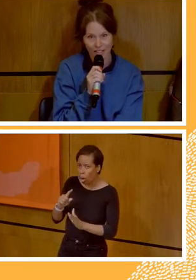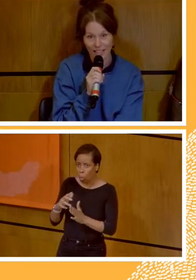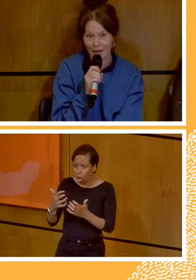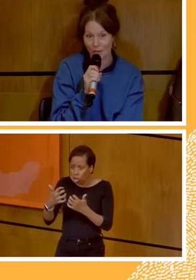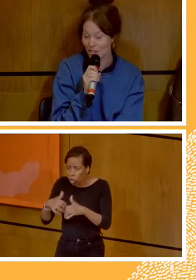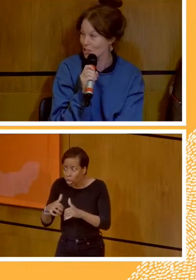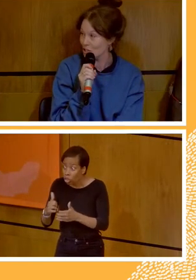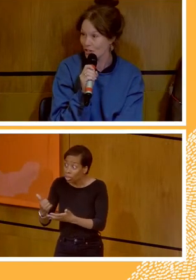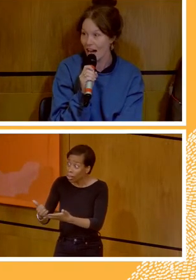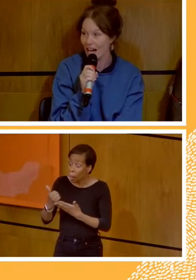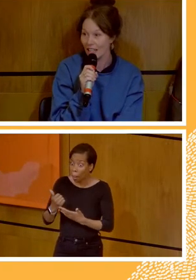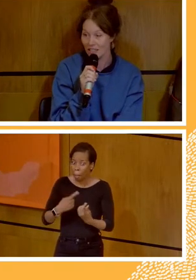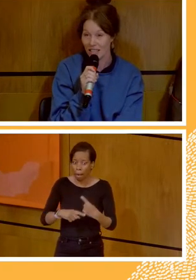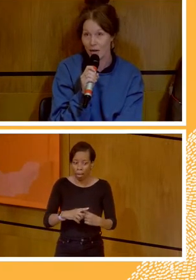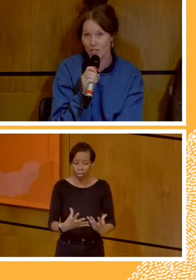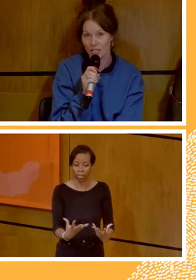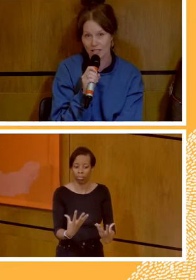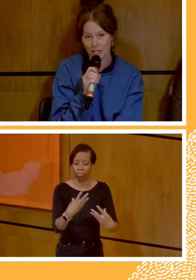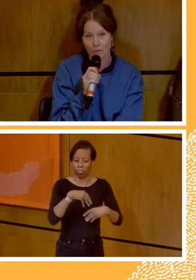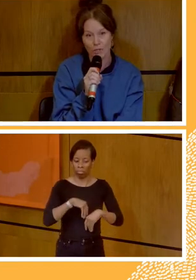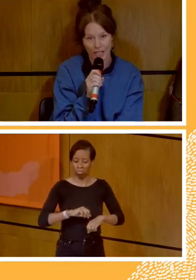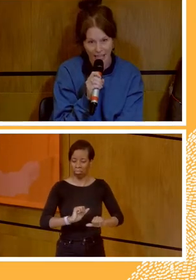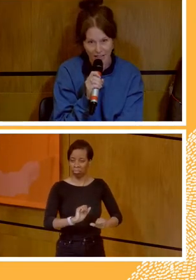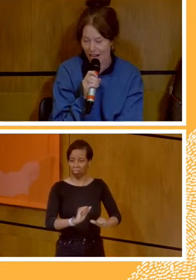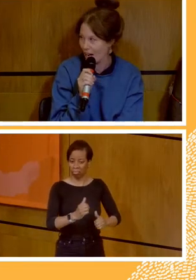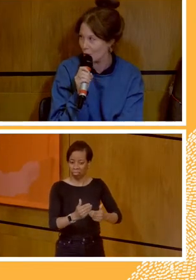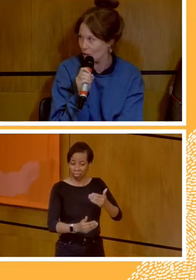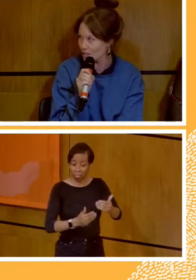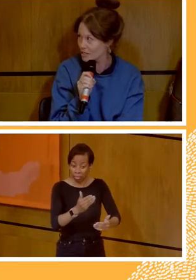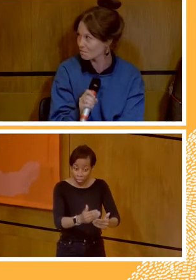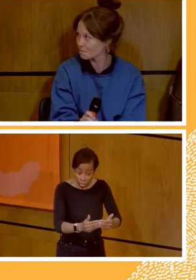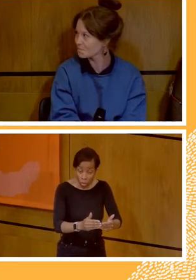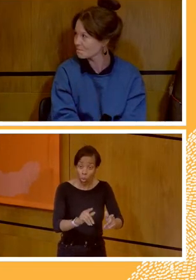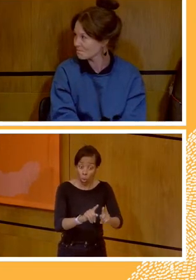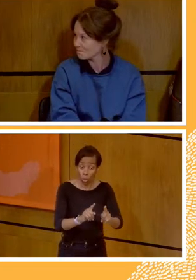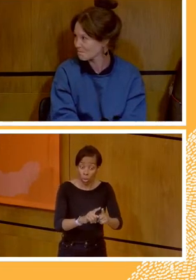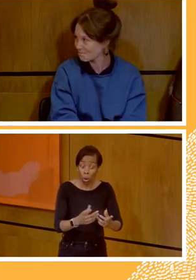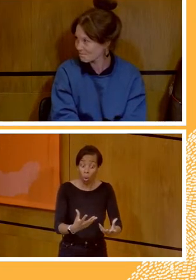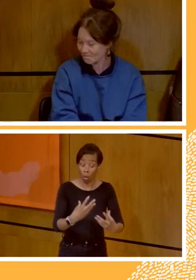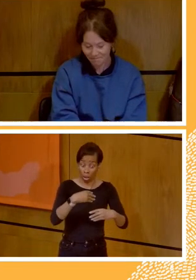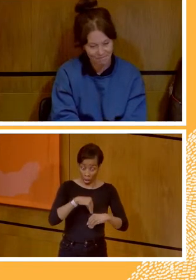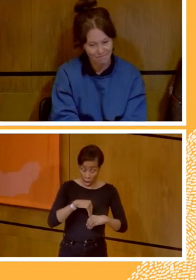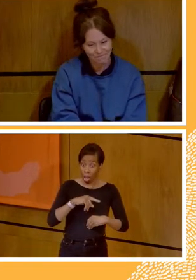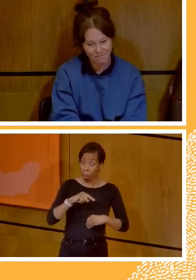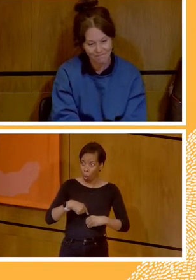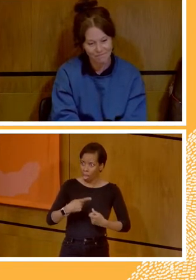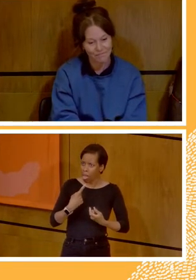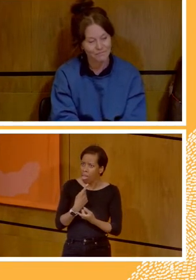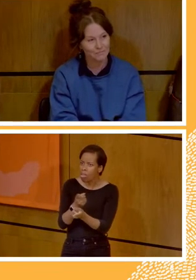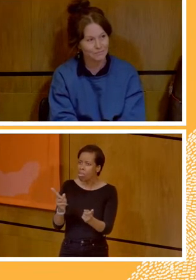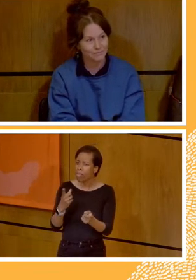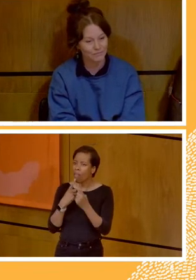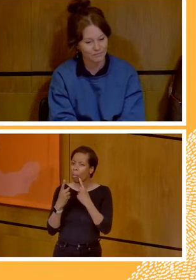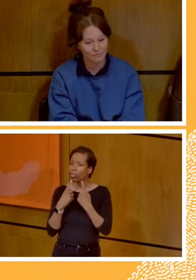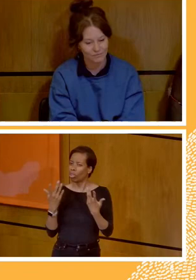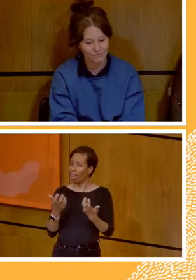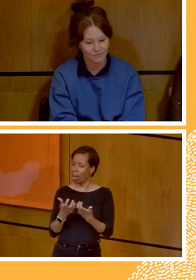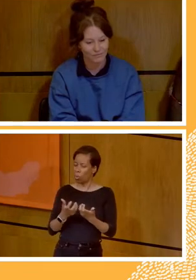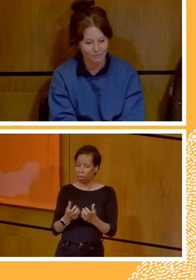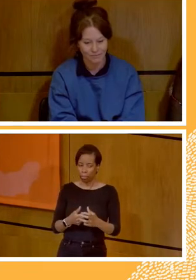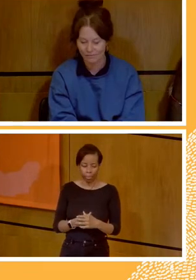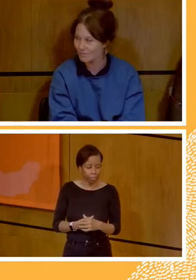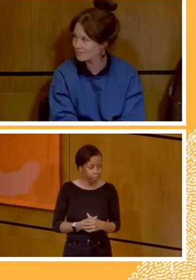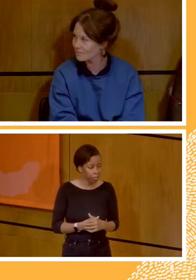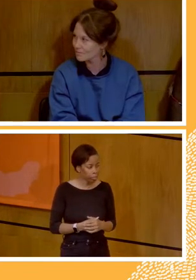can allow us to do that and allow us to then communicate that outwards? Yeah, I think that so much